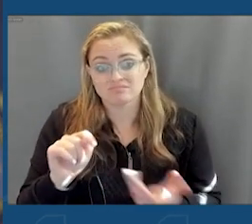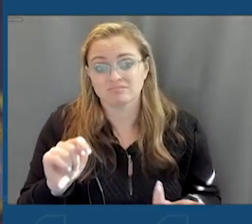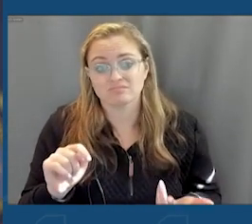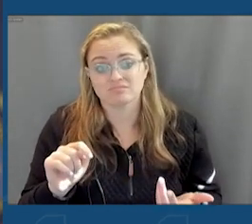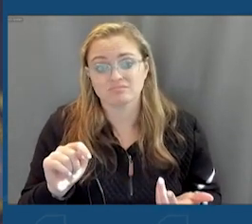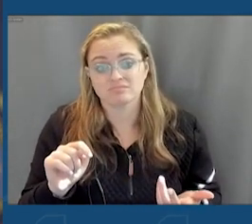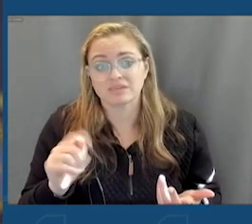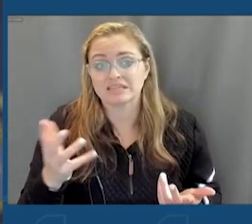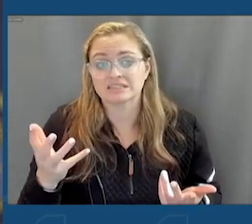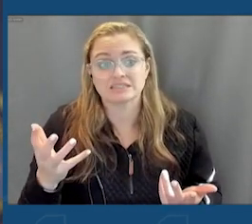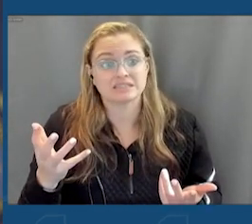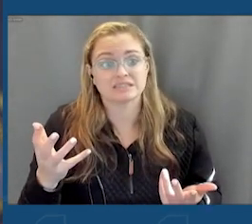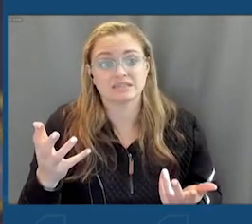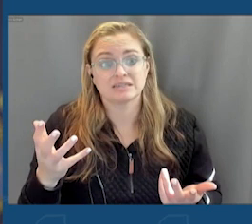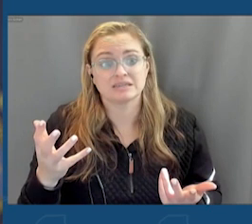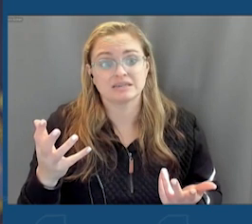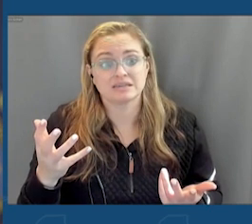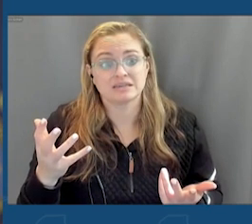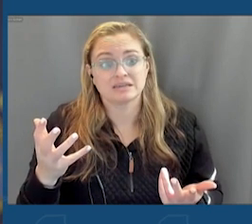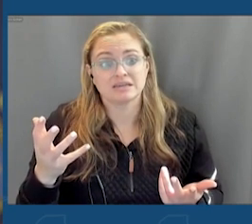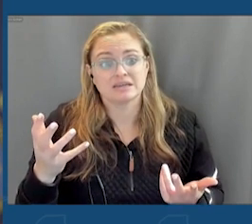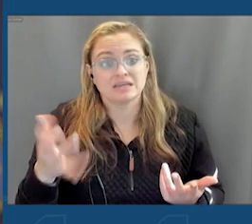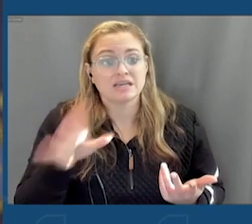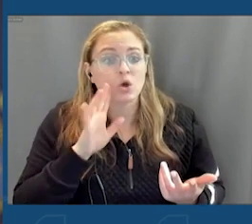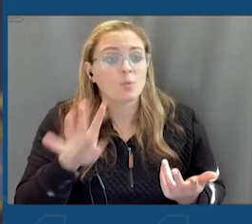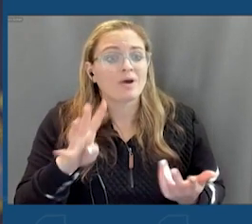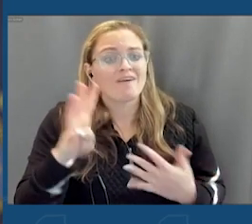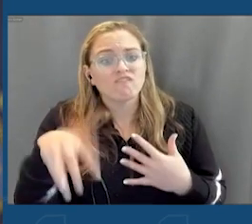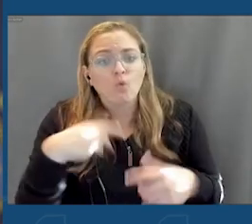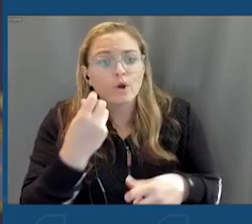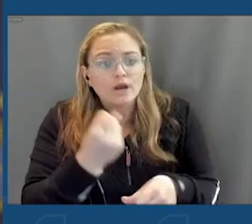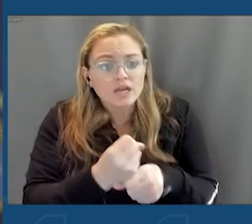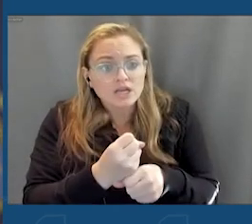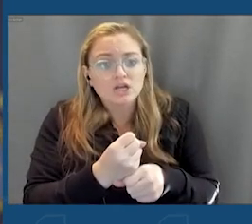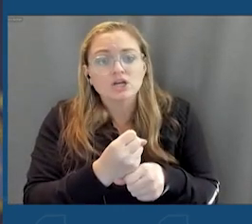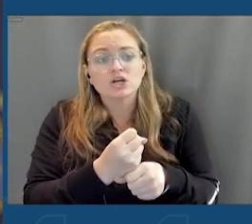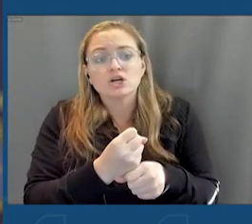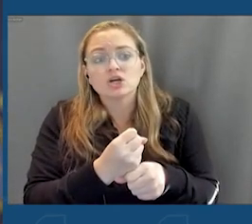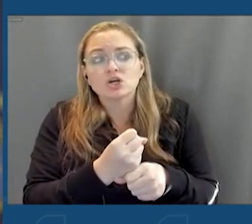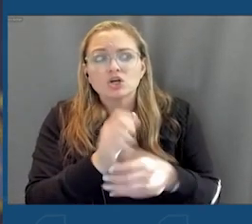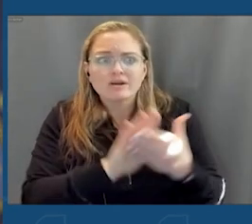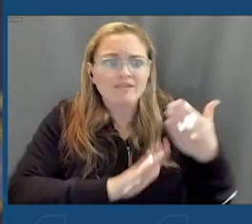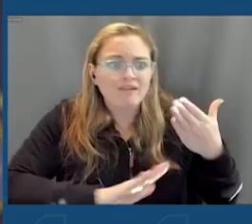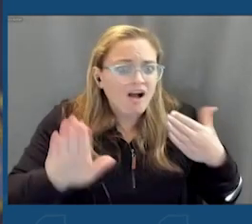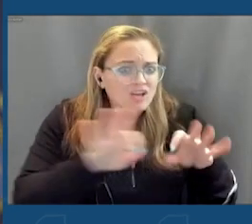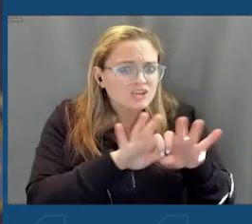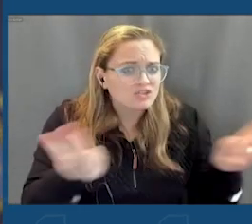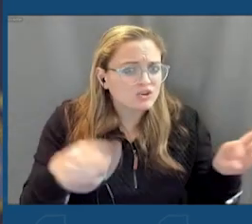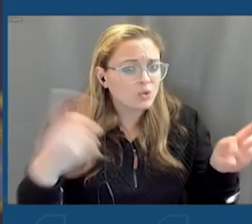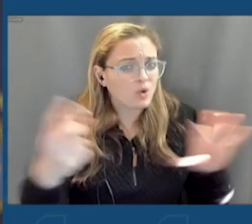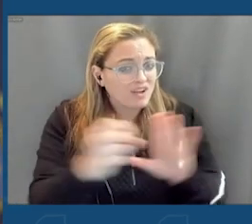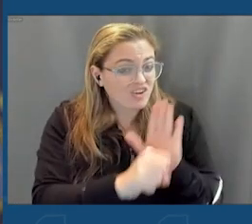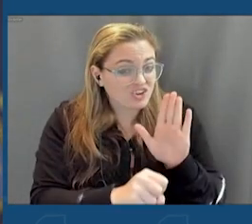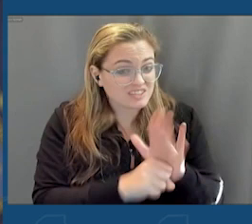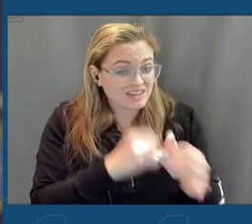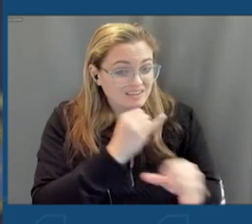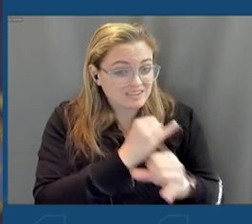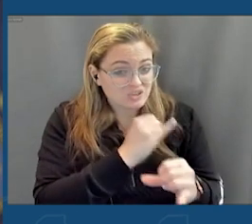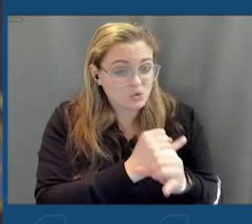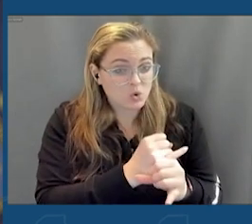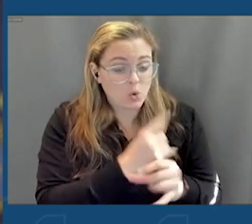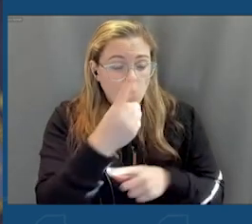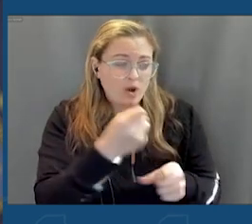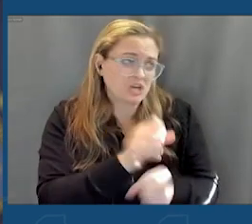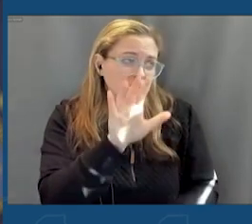It's compared to a 4-year college degree in one of our state institutions. 1 year is